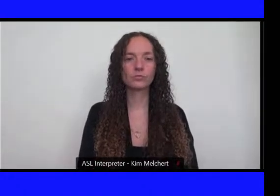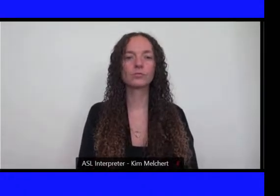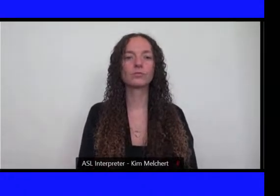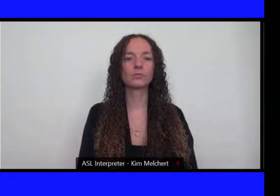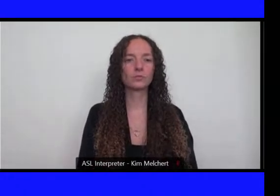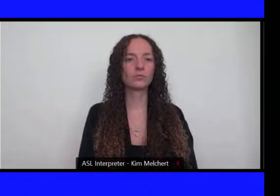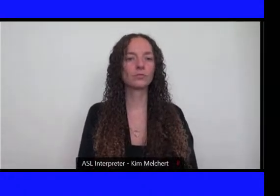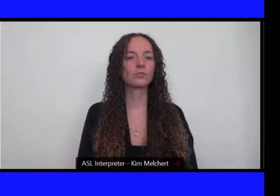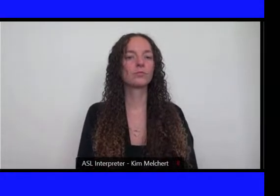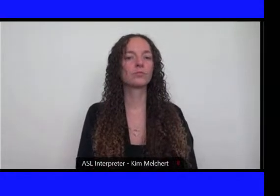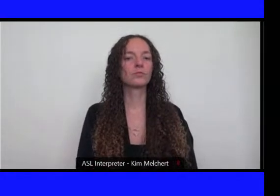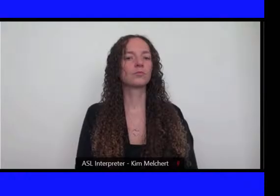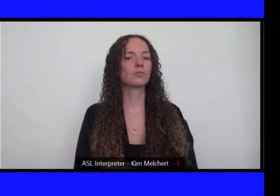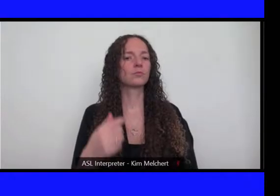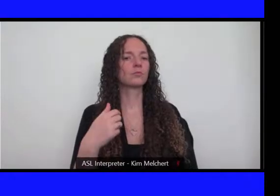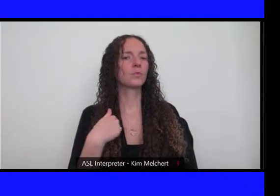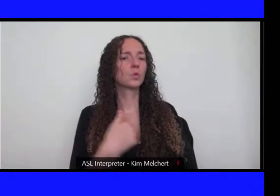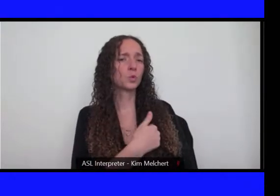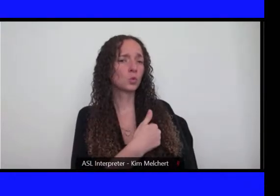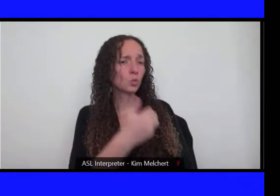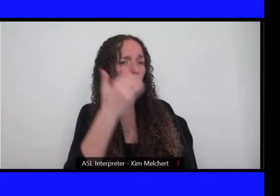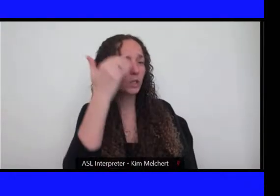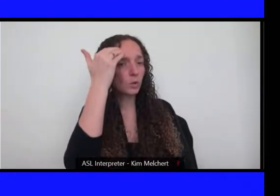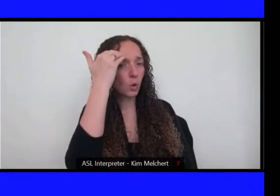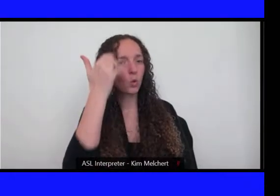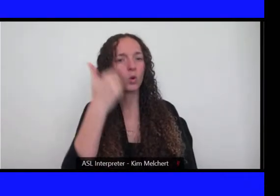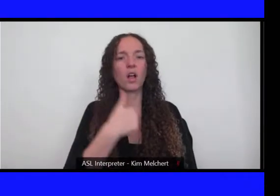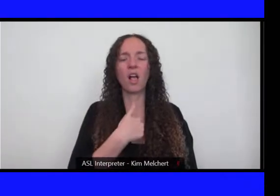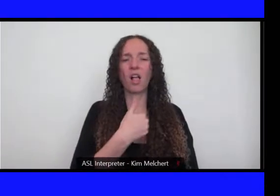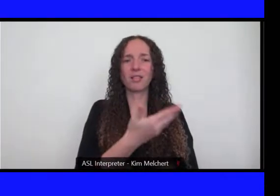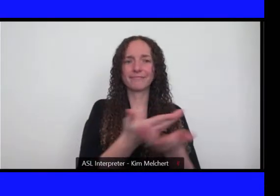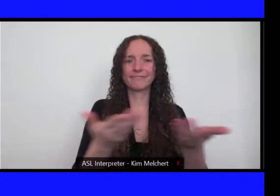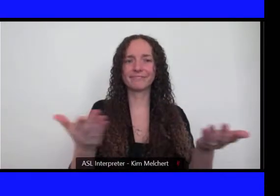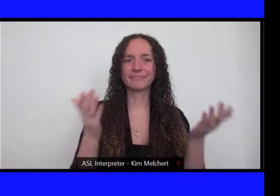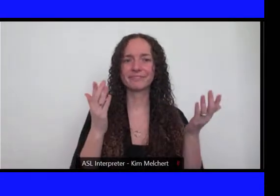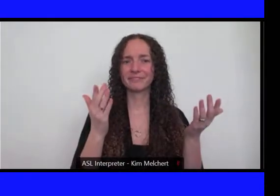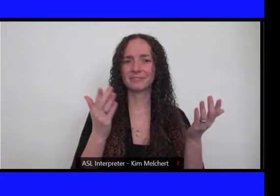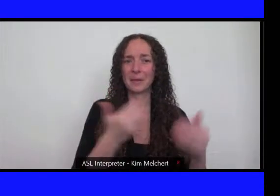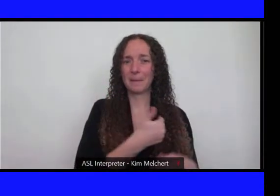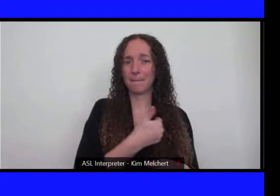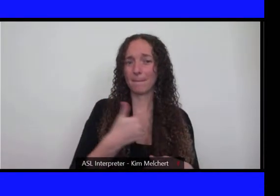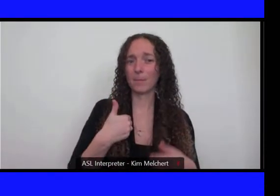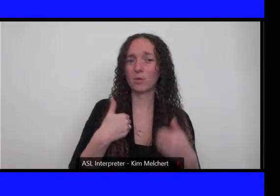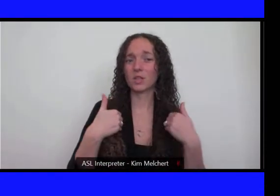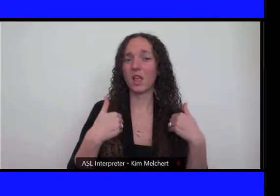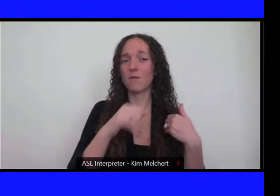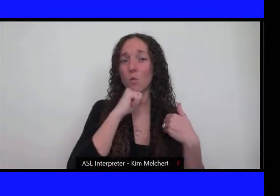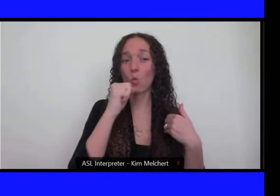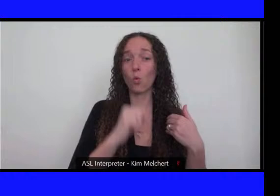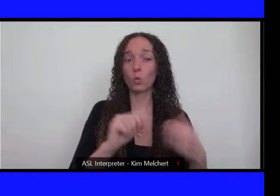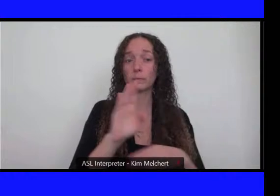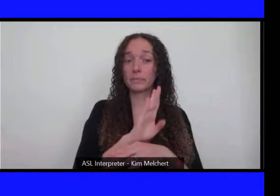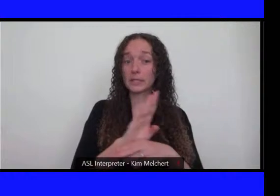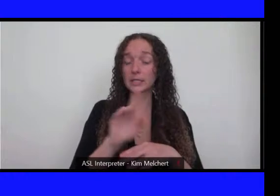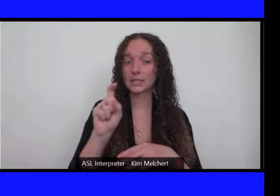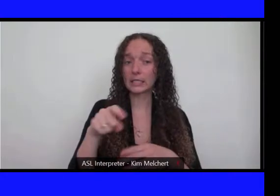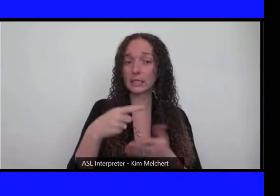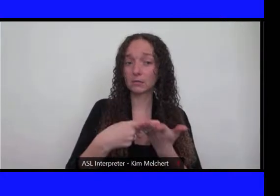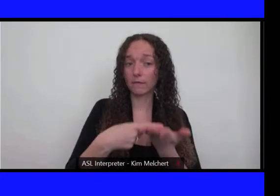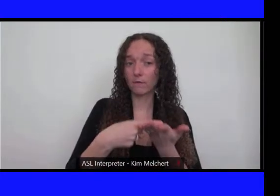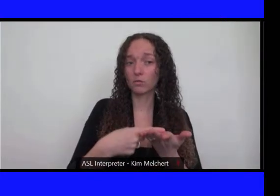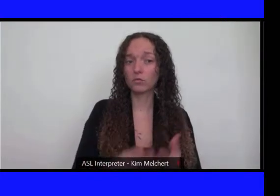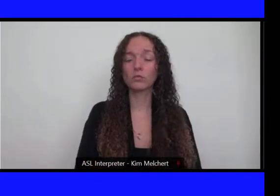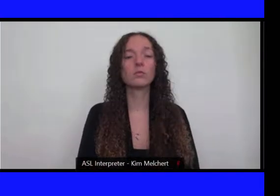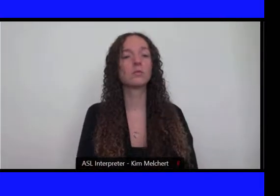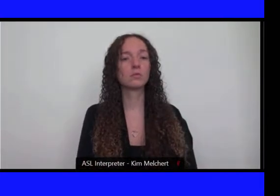thank you, Matilde. Thank you, Beth. Thank you, Dr. Thank you. Davis. Thank you, you. Fanny. Thank you, everyone. Everybody. Bye. See you in Thank the next